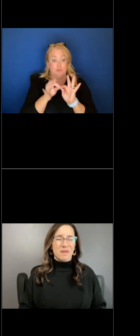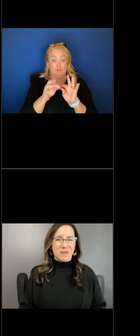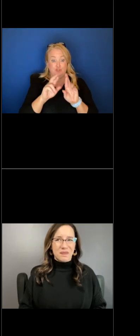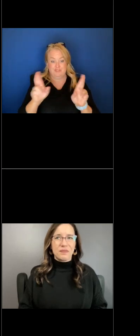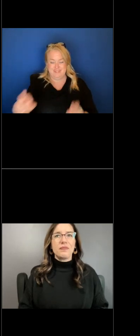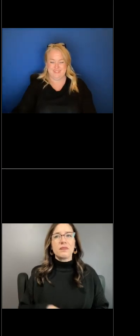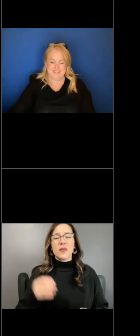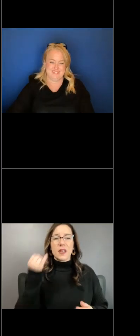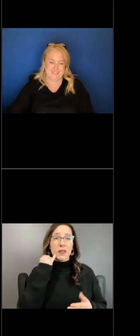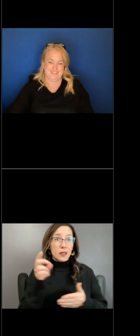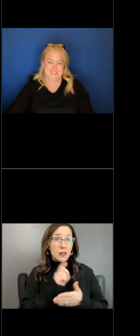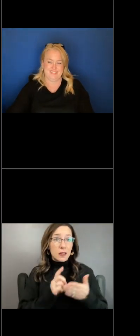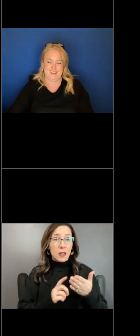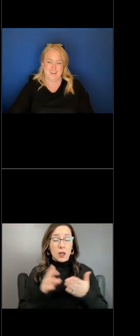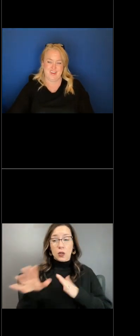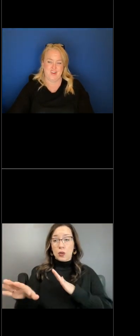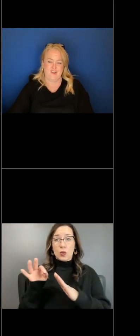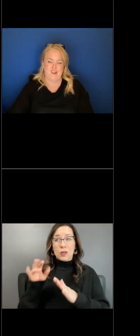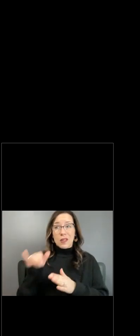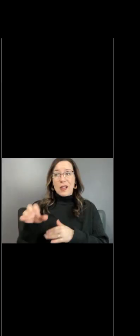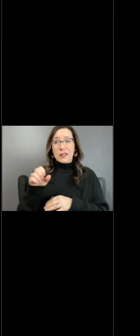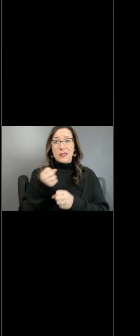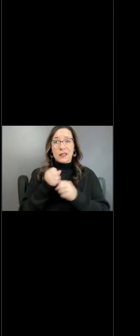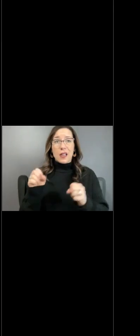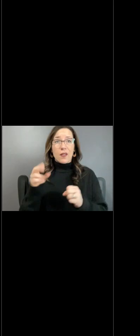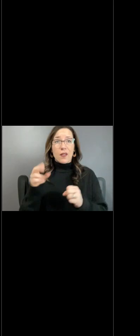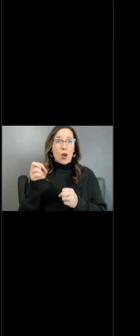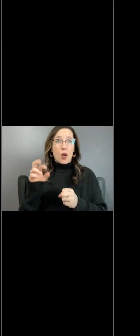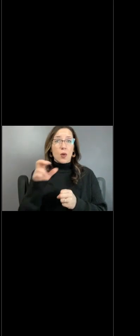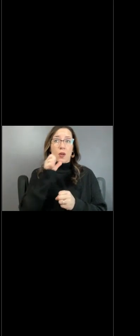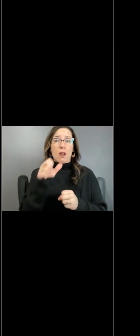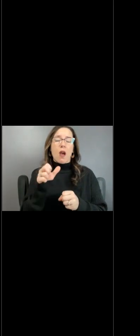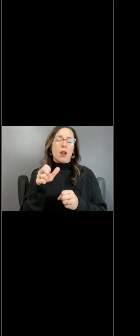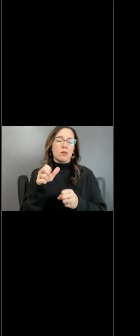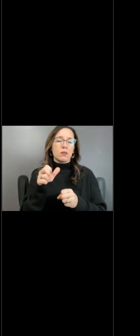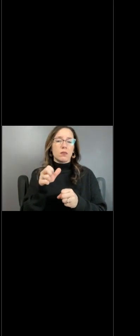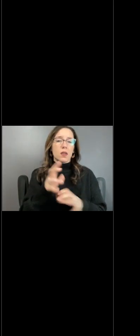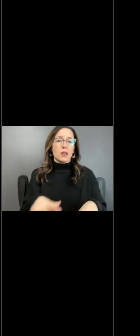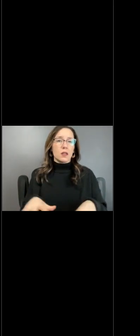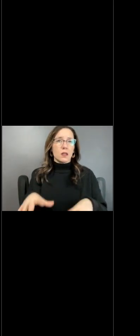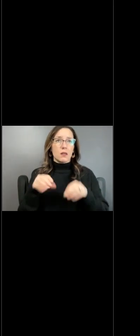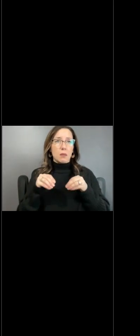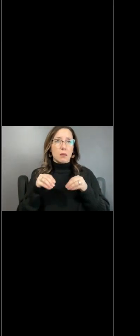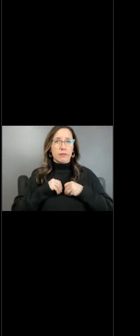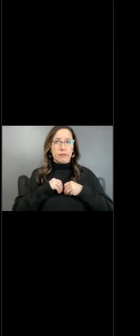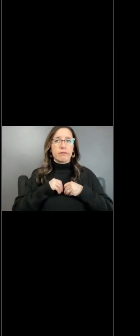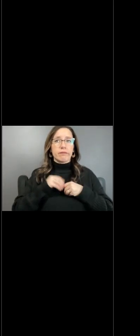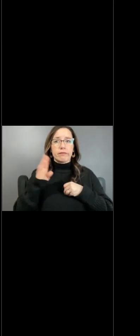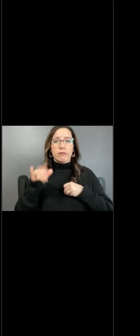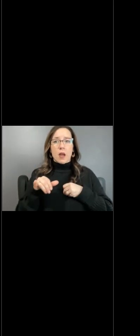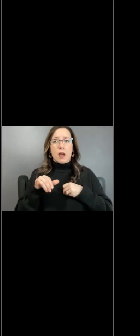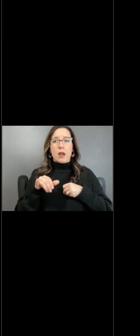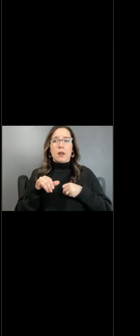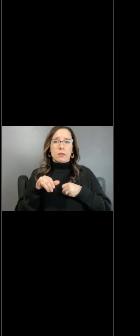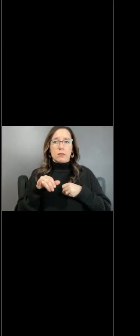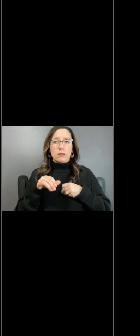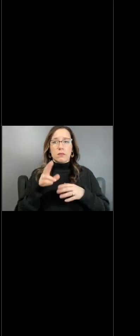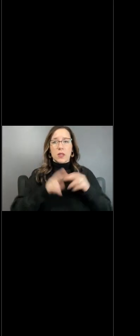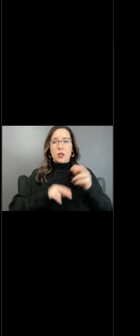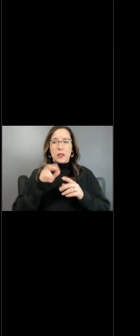designer chooses a safe harbor that is not adopted by the building department, the designer will have to comply with both the local